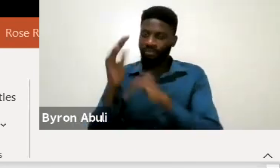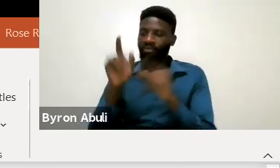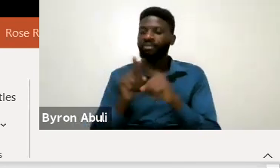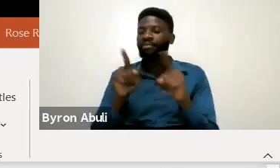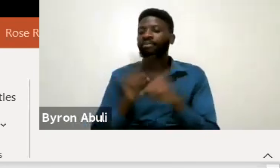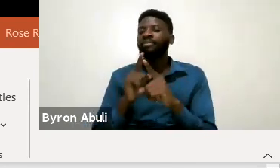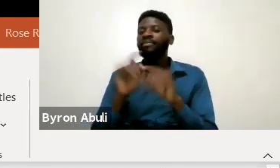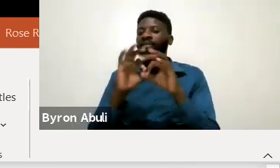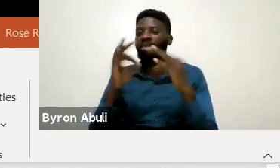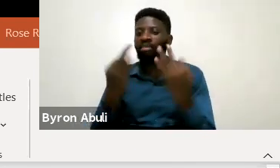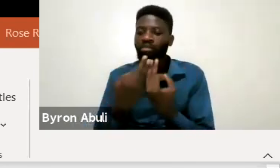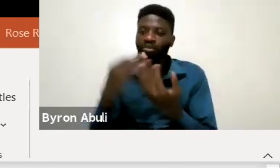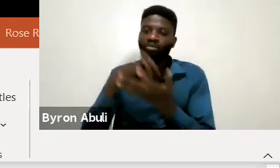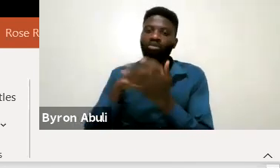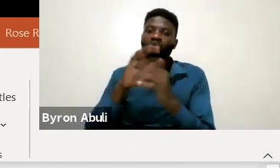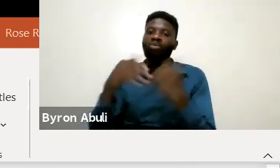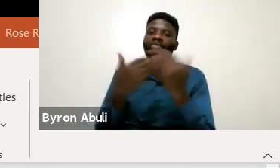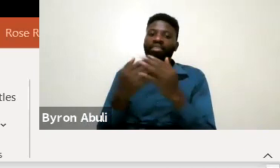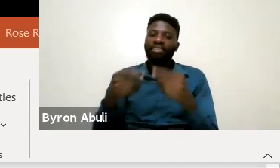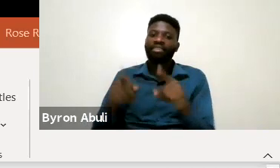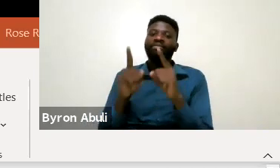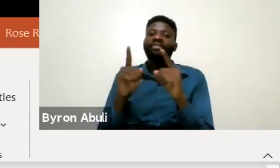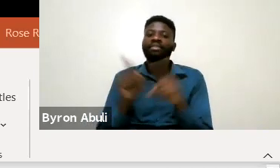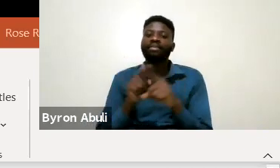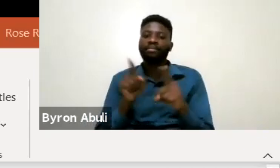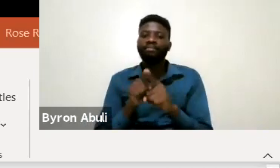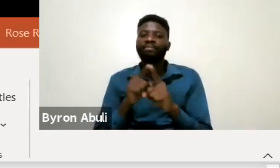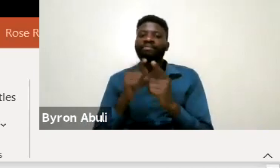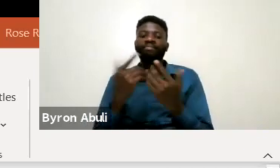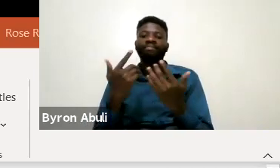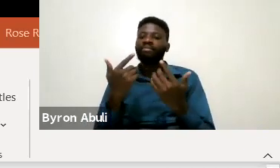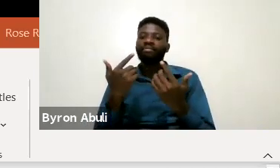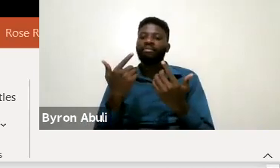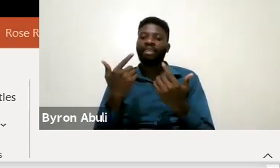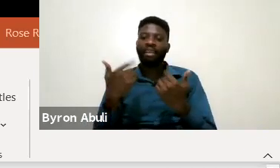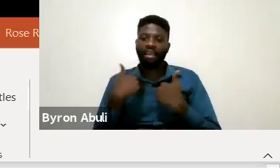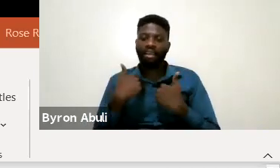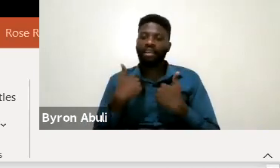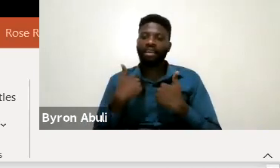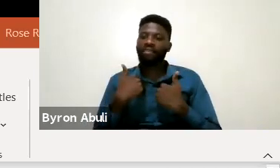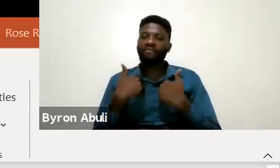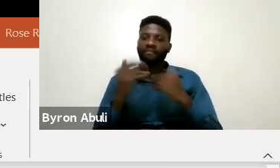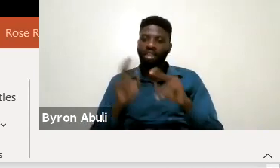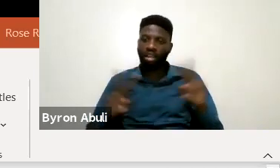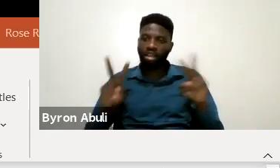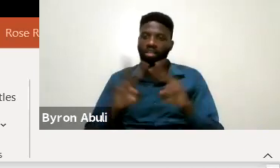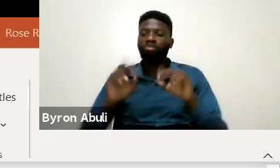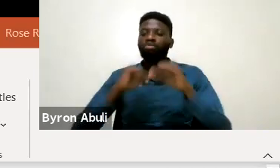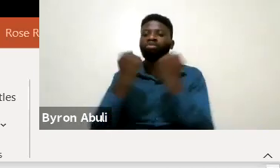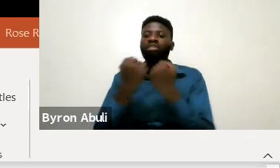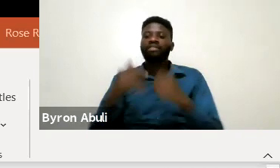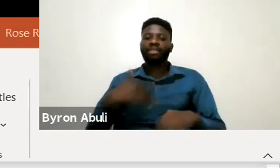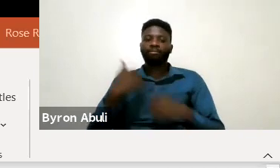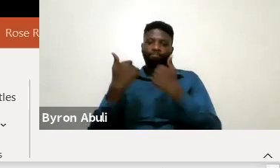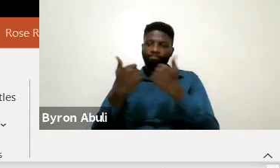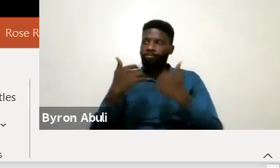will be a person who's seen that is living some values which are very, attractive in society. People will gravitate towards you,